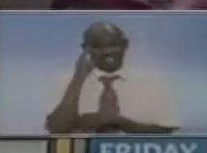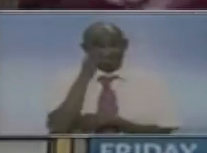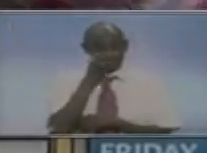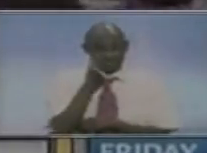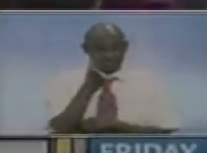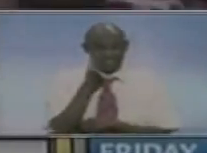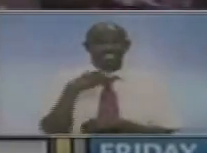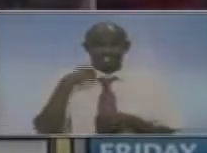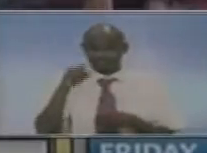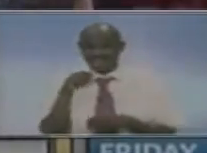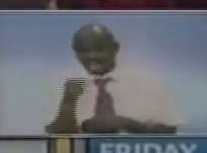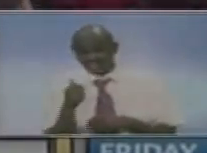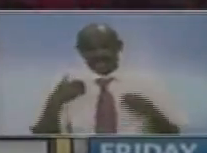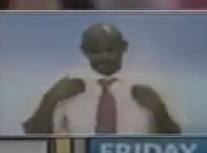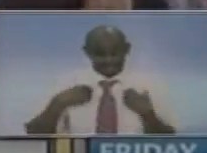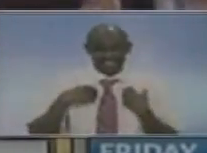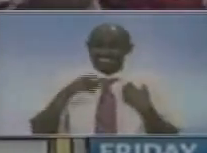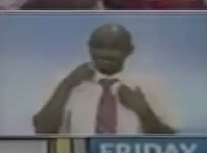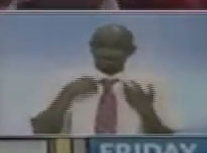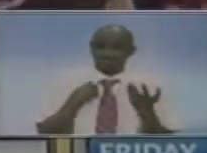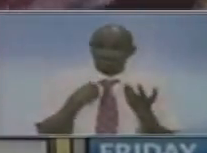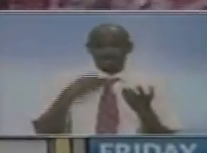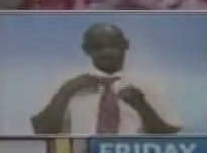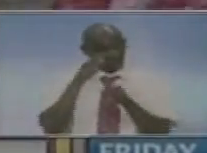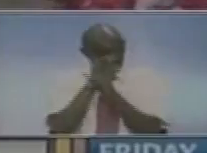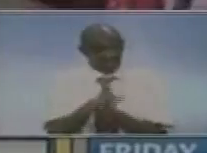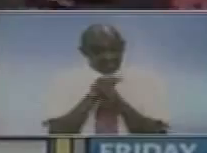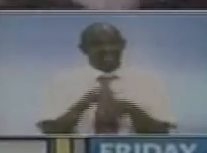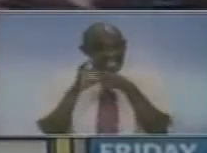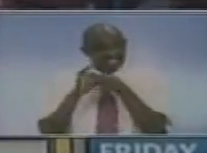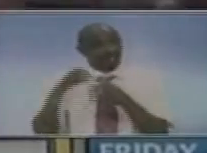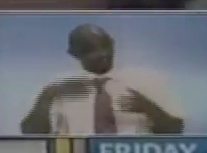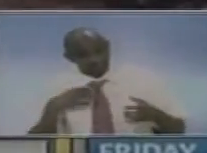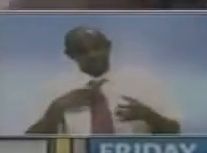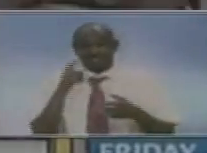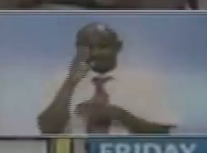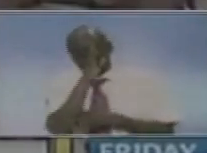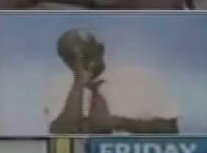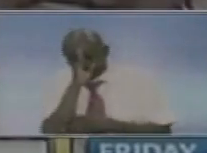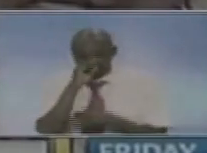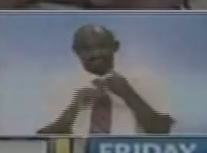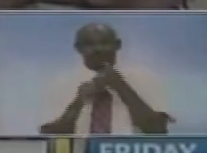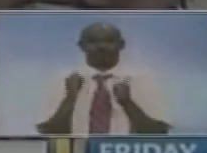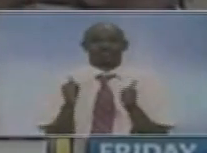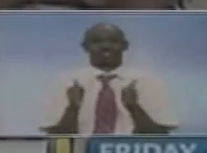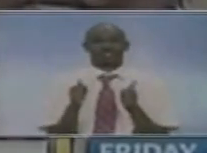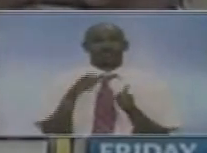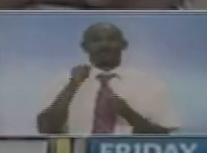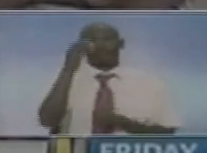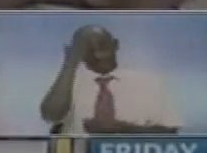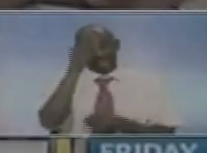and on the other, they must not be seen to be trashing a culture the people are fighting to defend. From Monday next